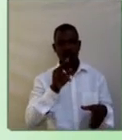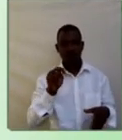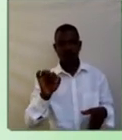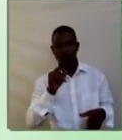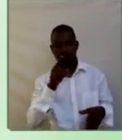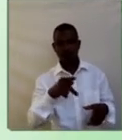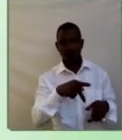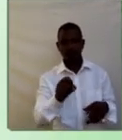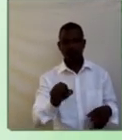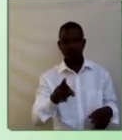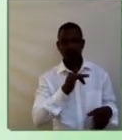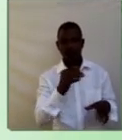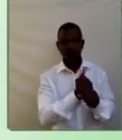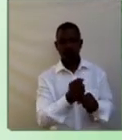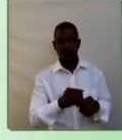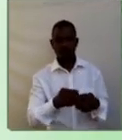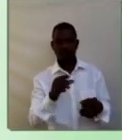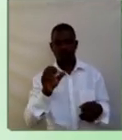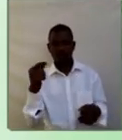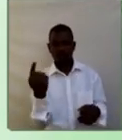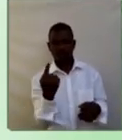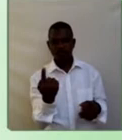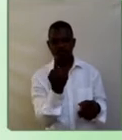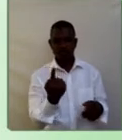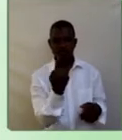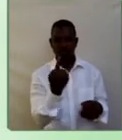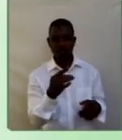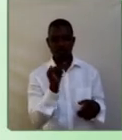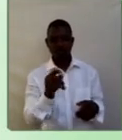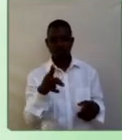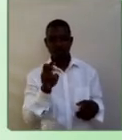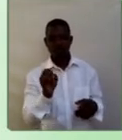Indefinite pronouns often take singular verb.